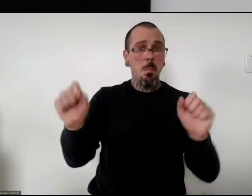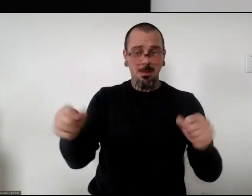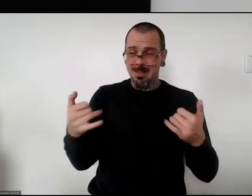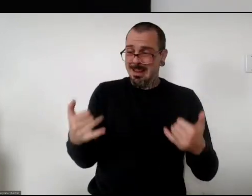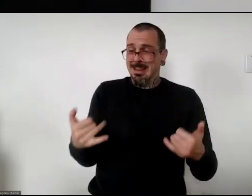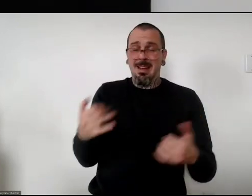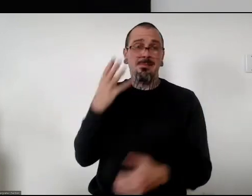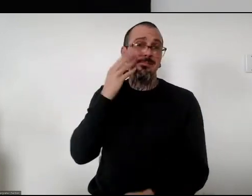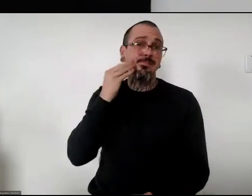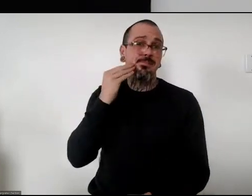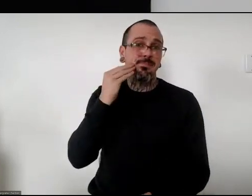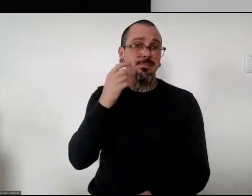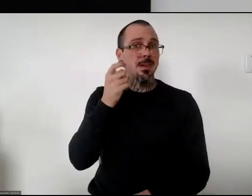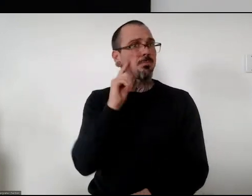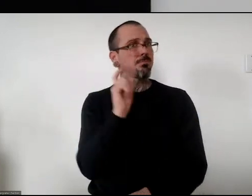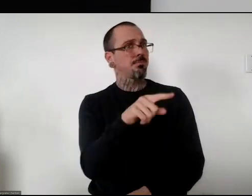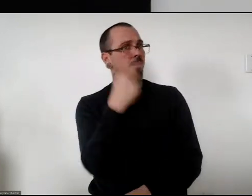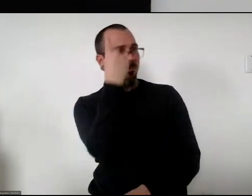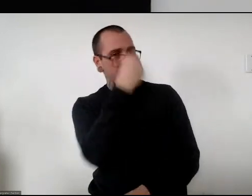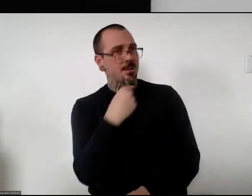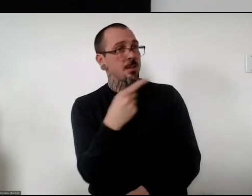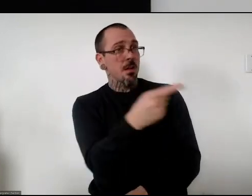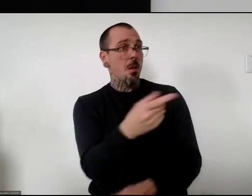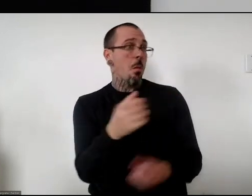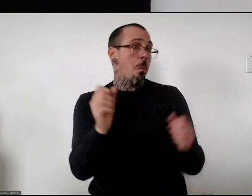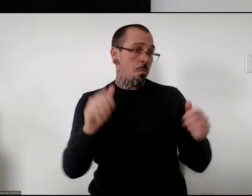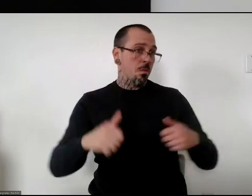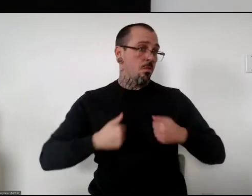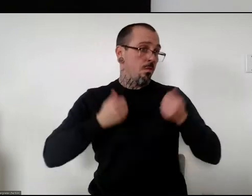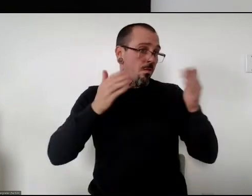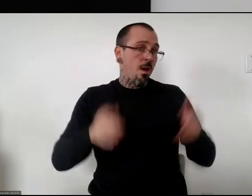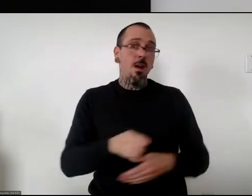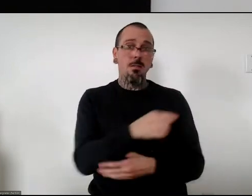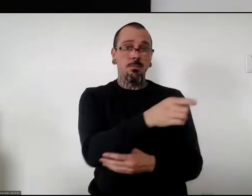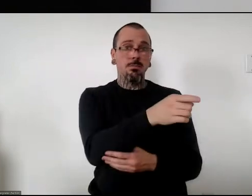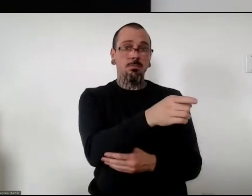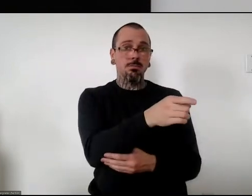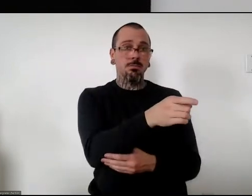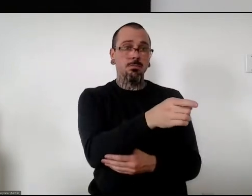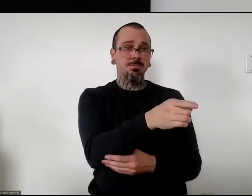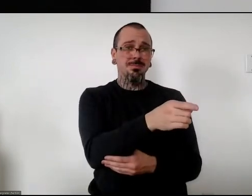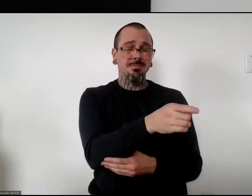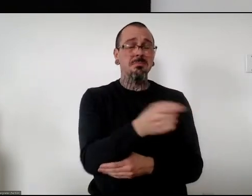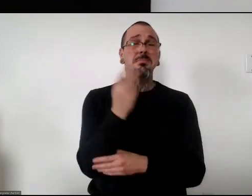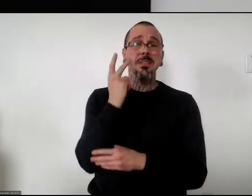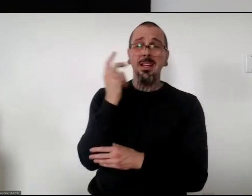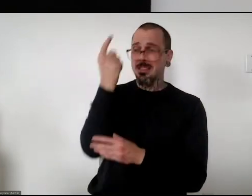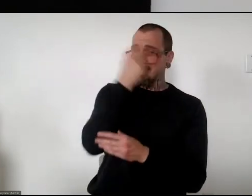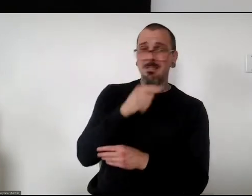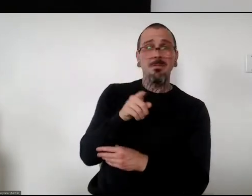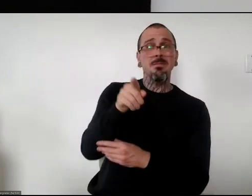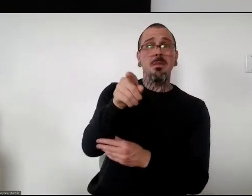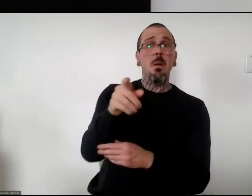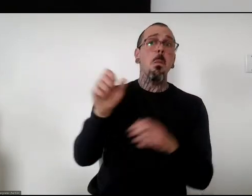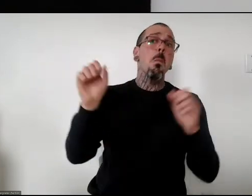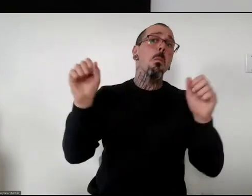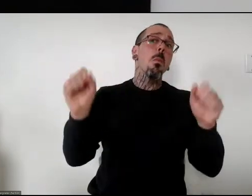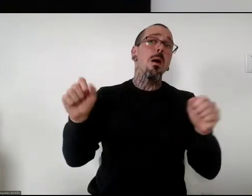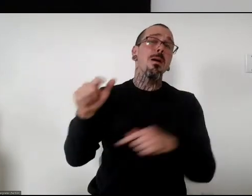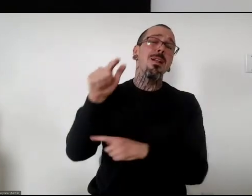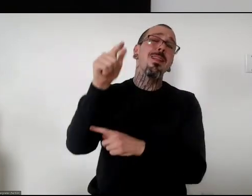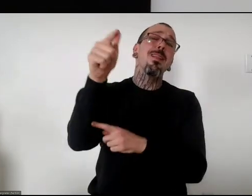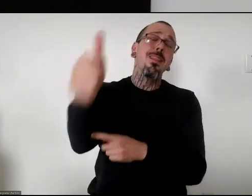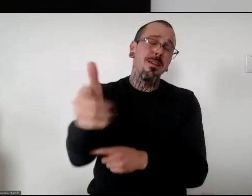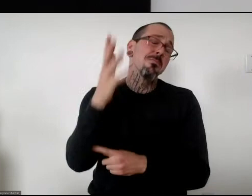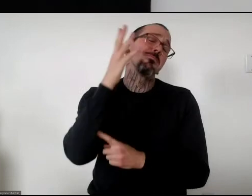of gender-based violence. And I see the faces of those who will experience gender-based violence at some point in their life. I see the